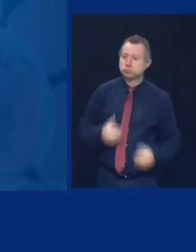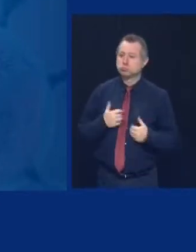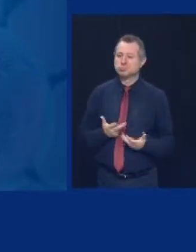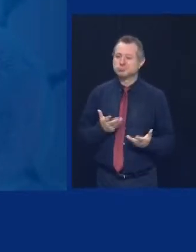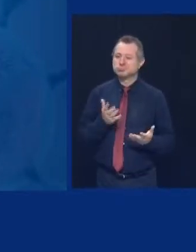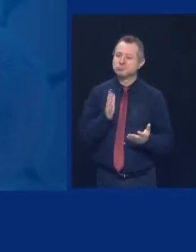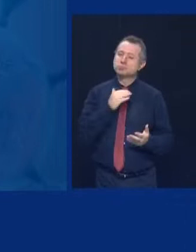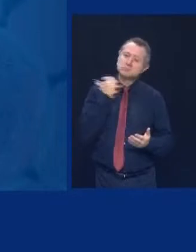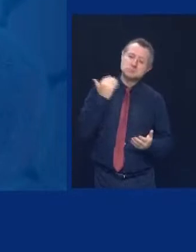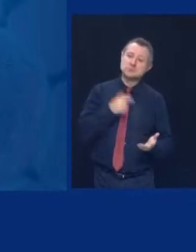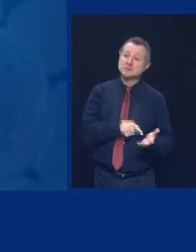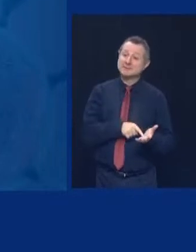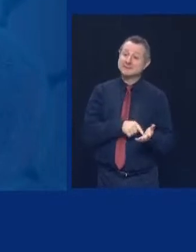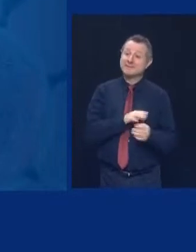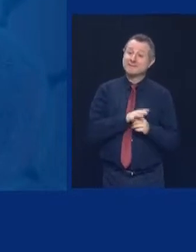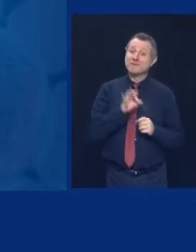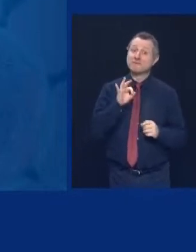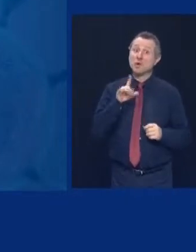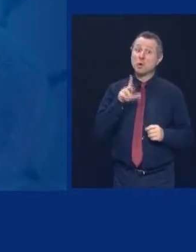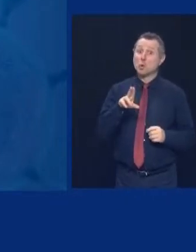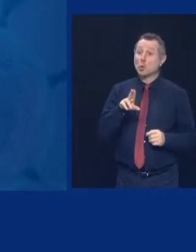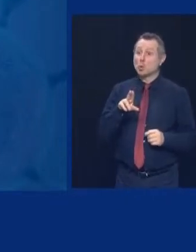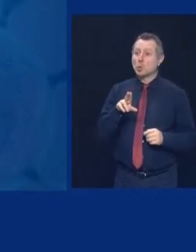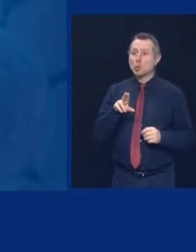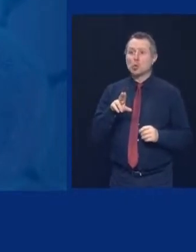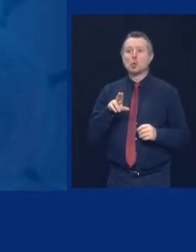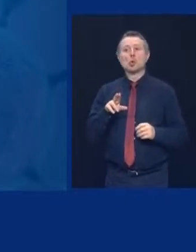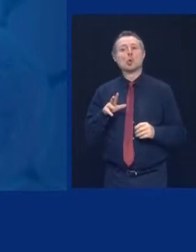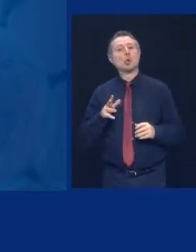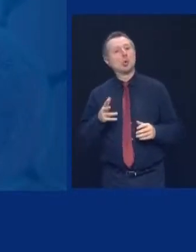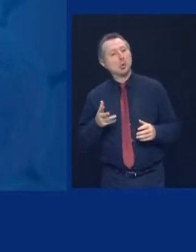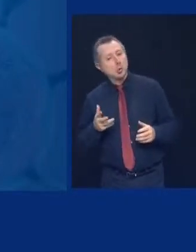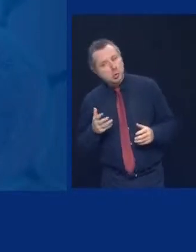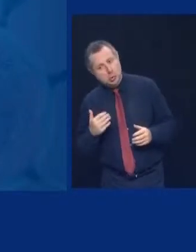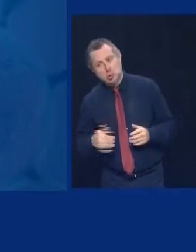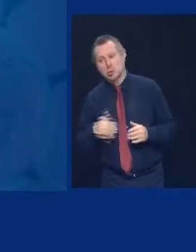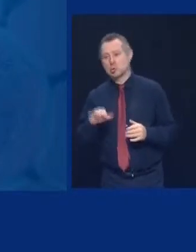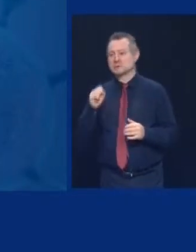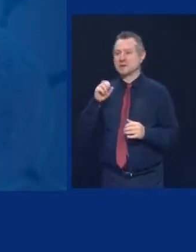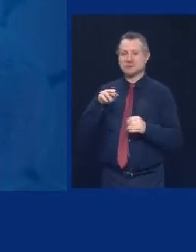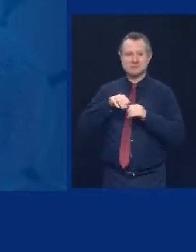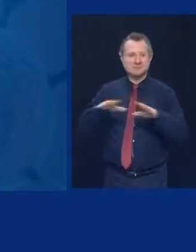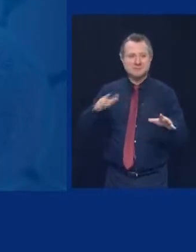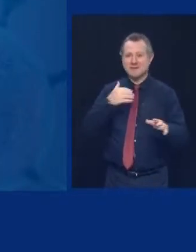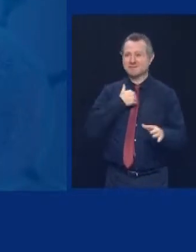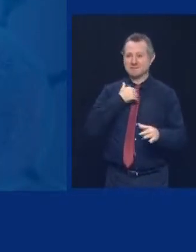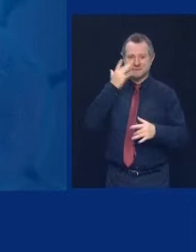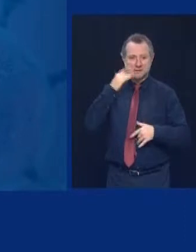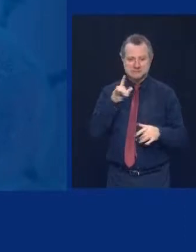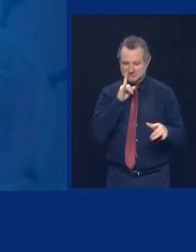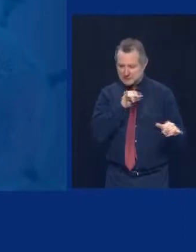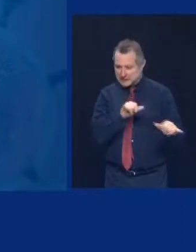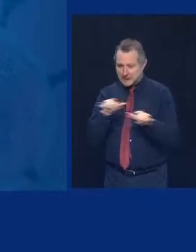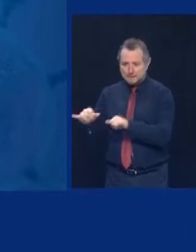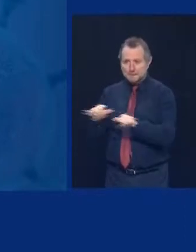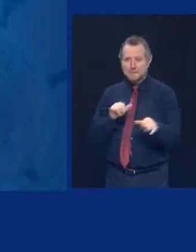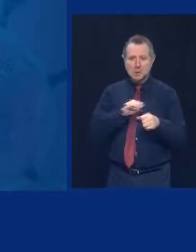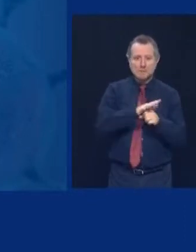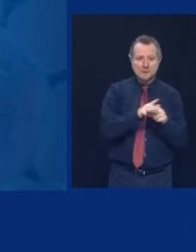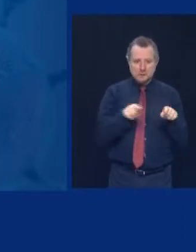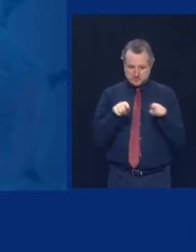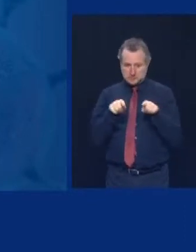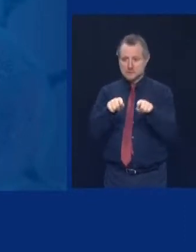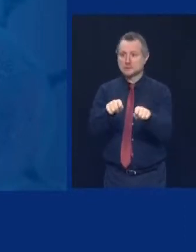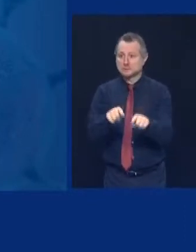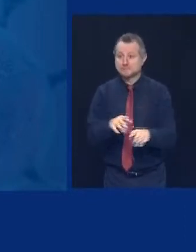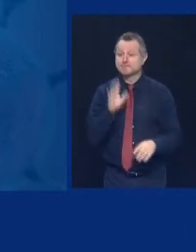The symptoms in flu season look like the symptoms from COVID. And added